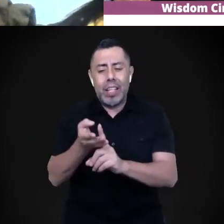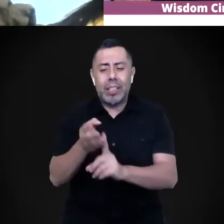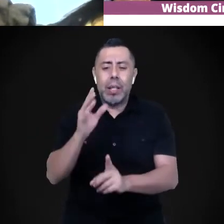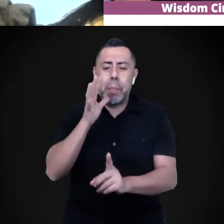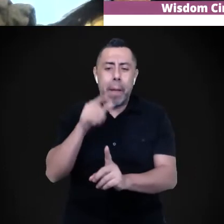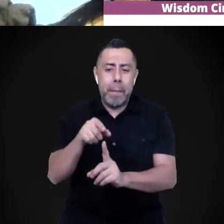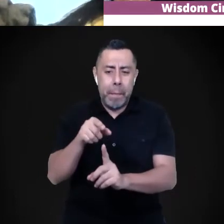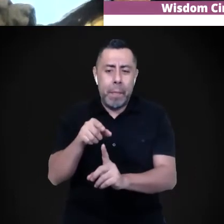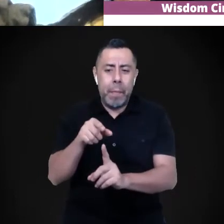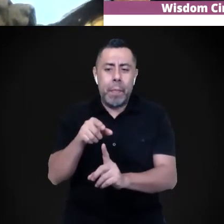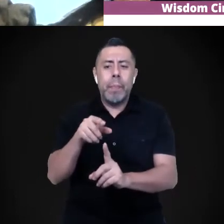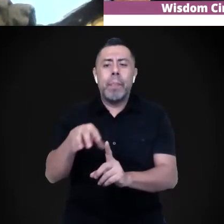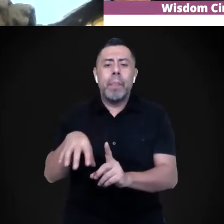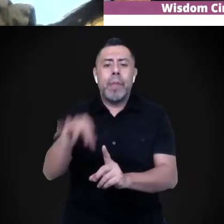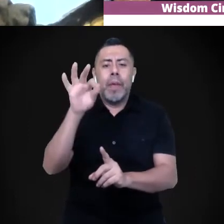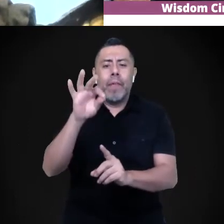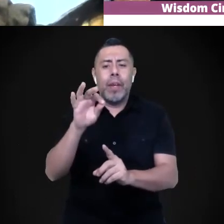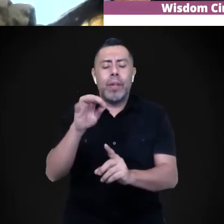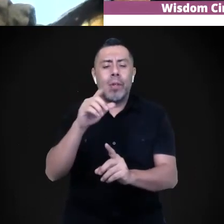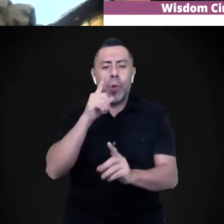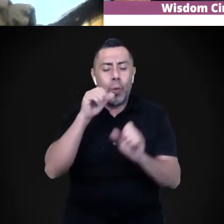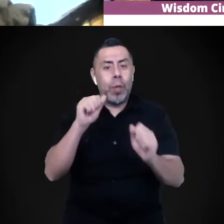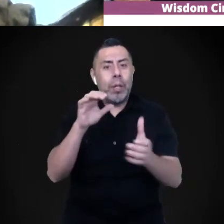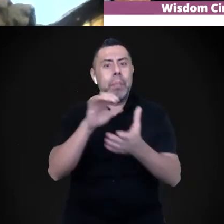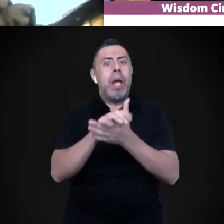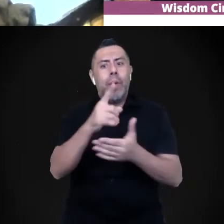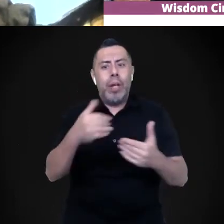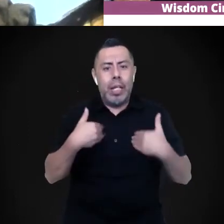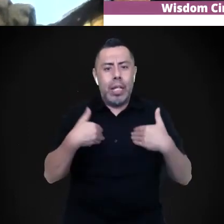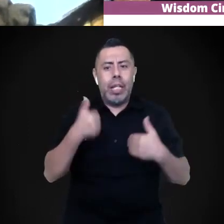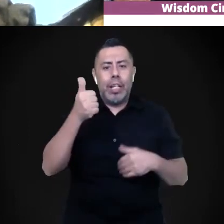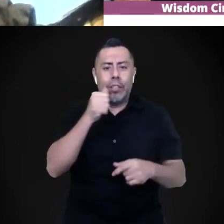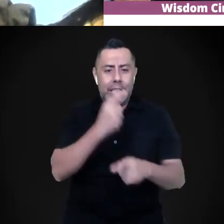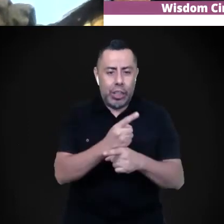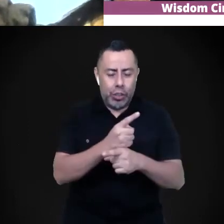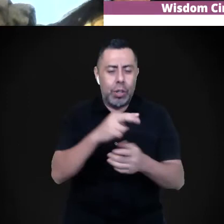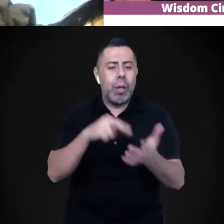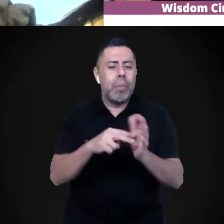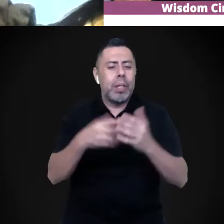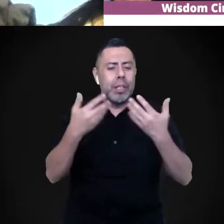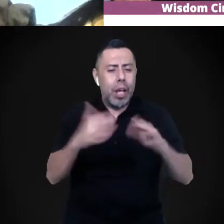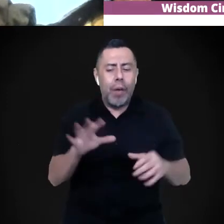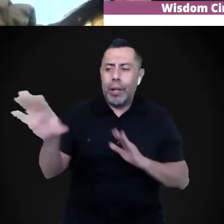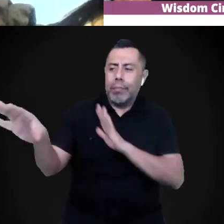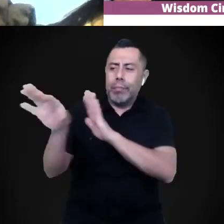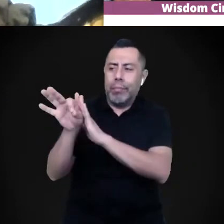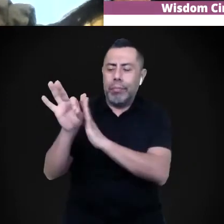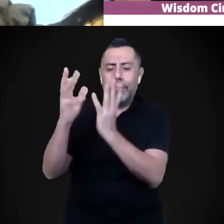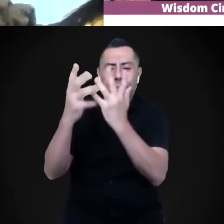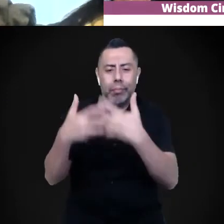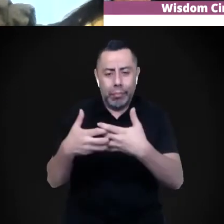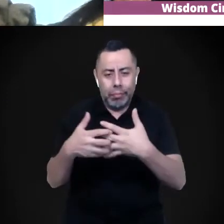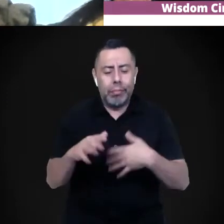a suitor for her younger sister. So it was an arranged marriage that they gave my